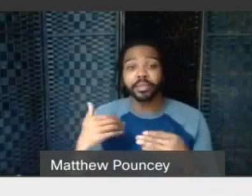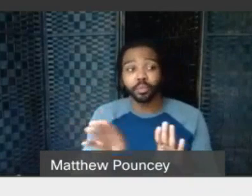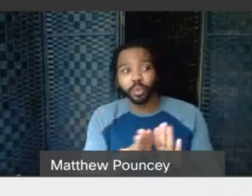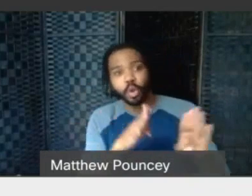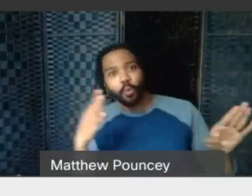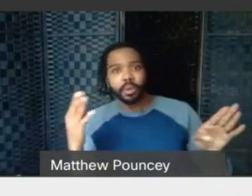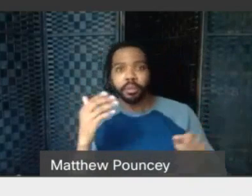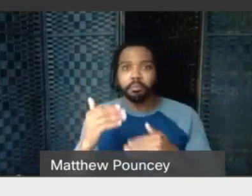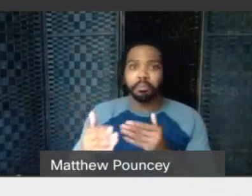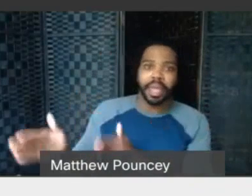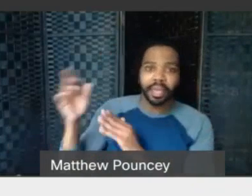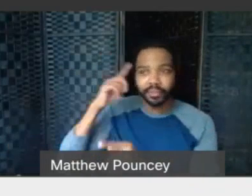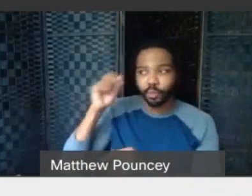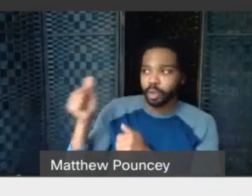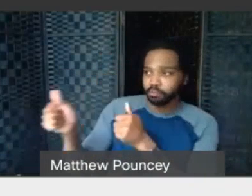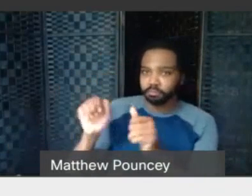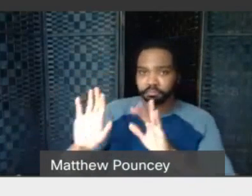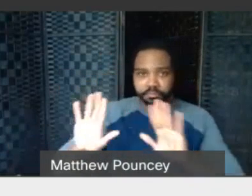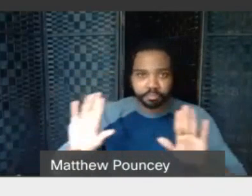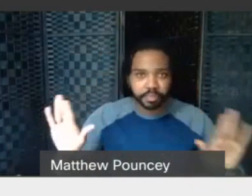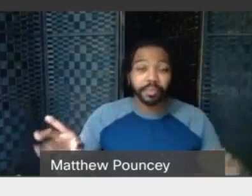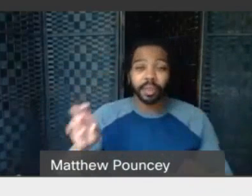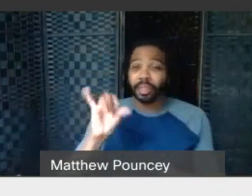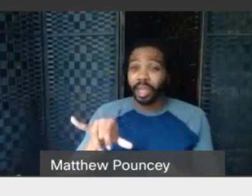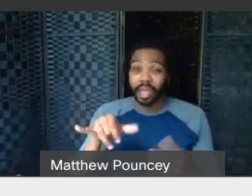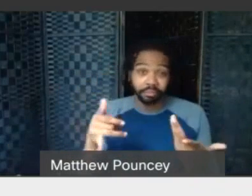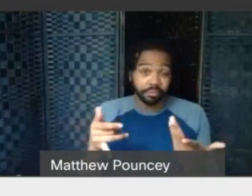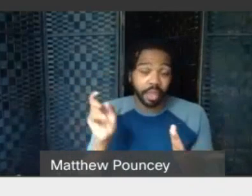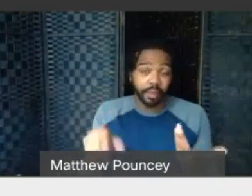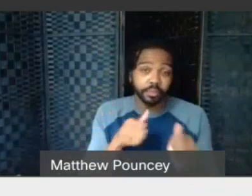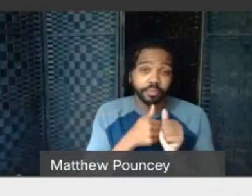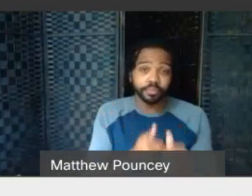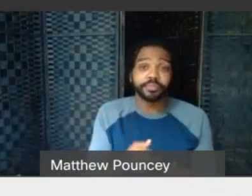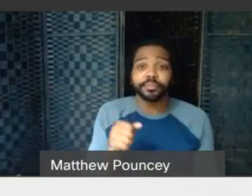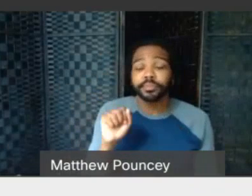own, and that's the way it'll need to work. If